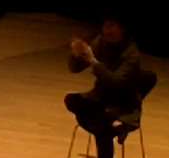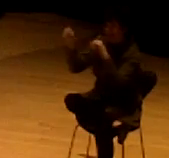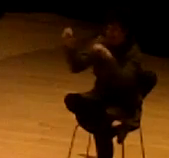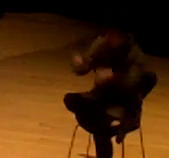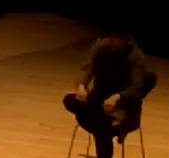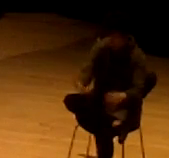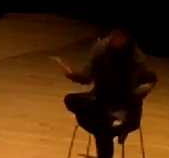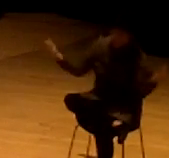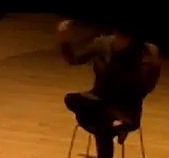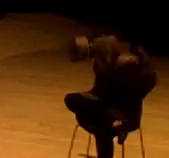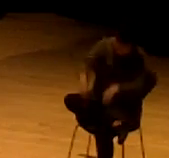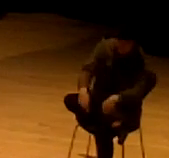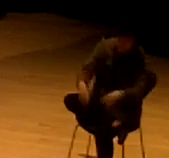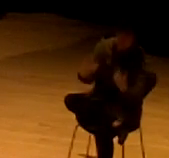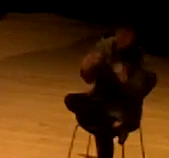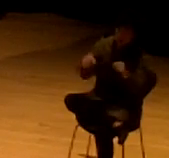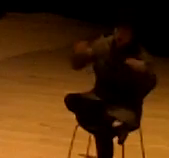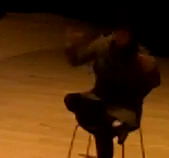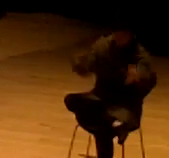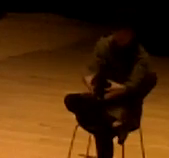together. Mm-hmm. But I think there's,